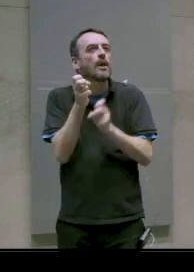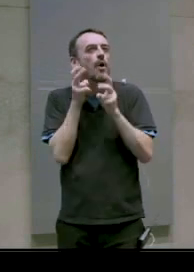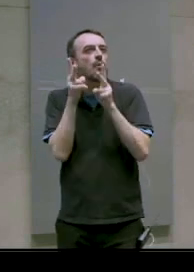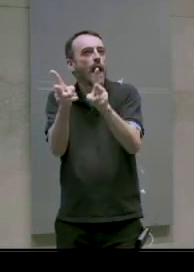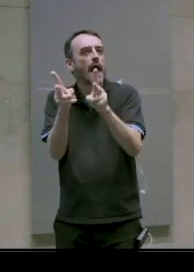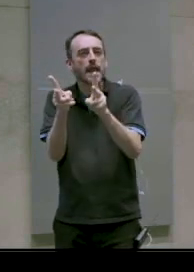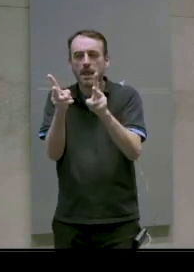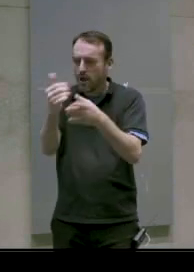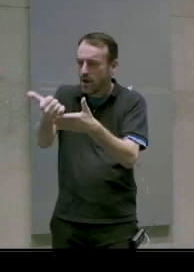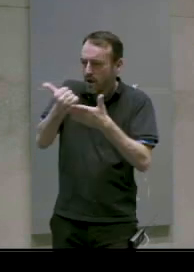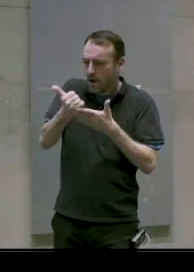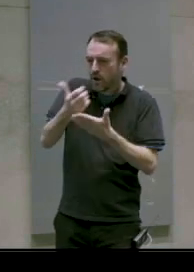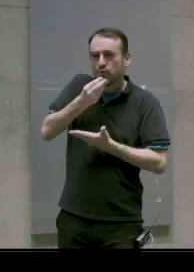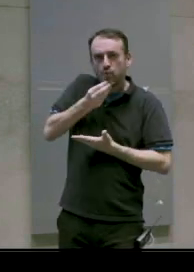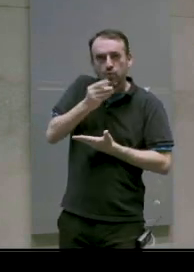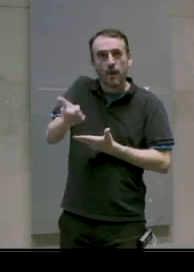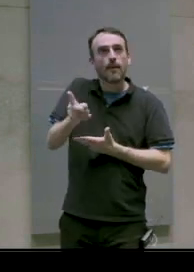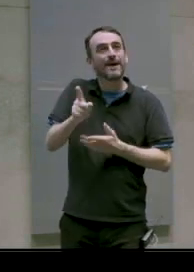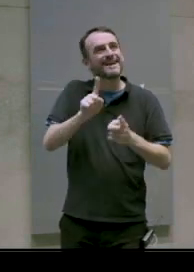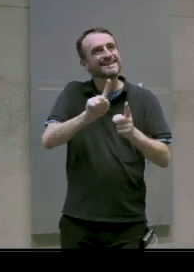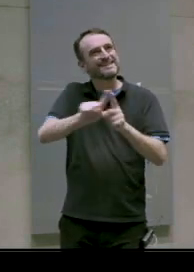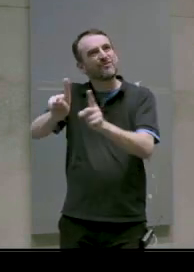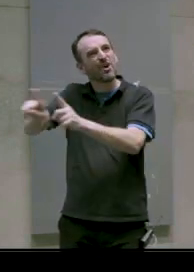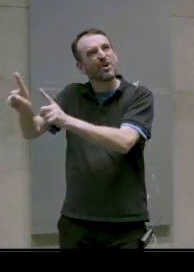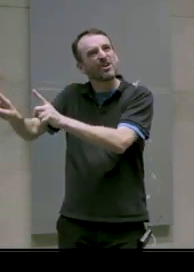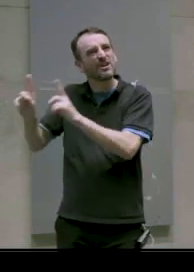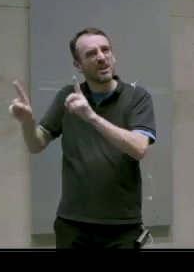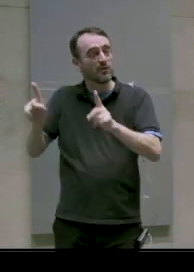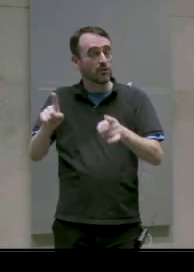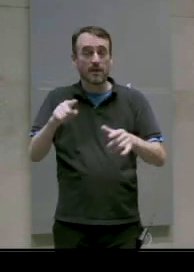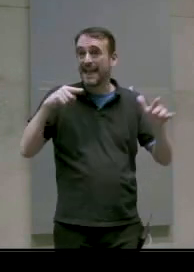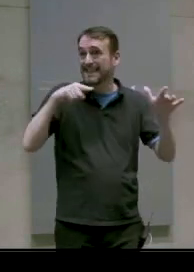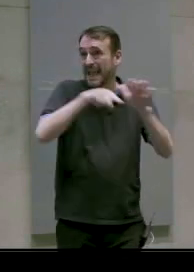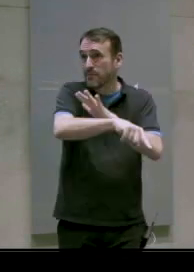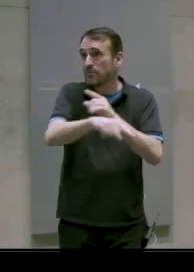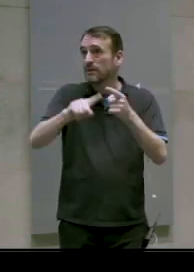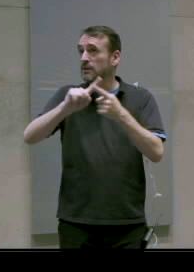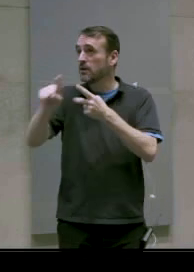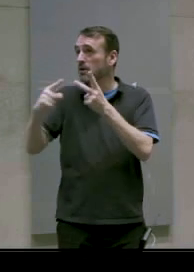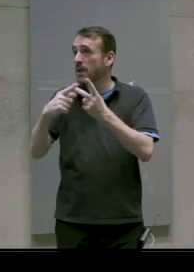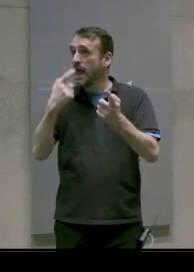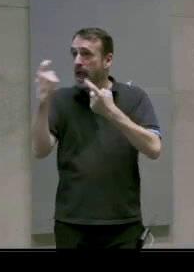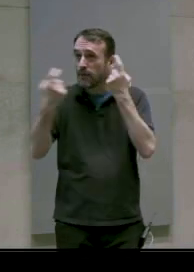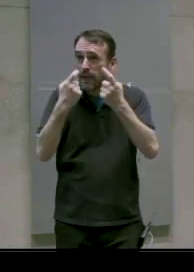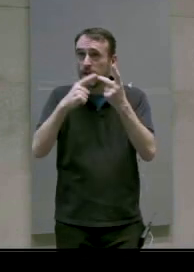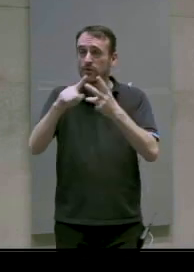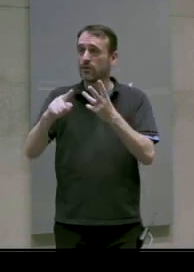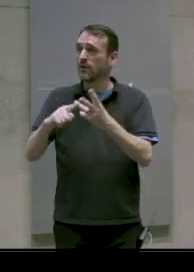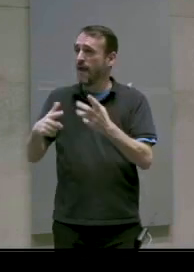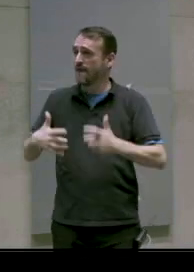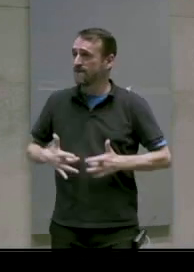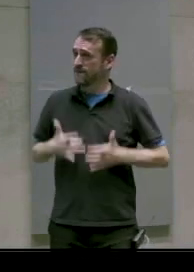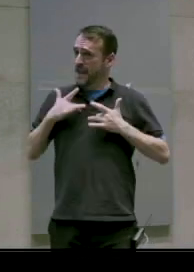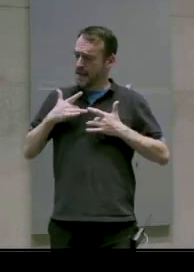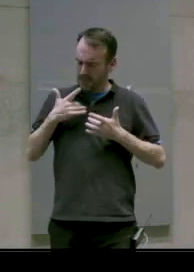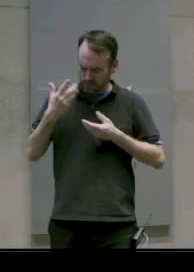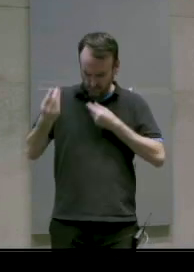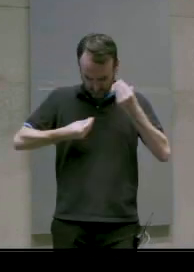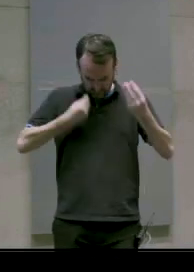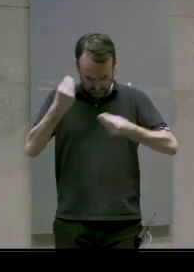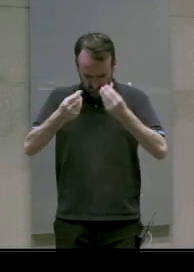different purposes, like escapism, exploration, processing your feelings, or relating to yourself or other